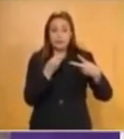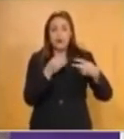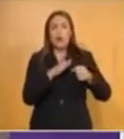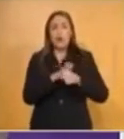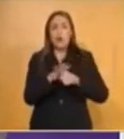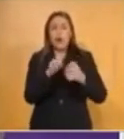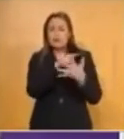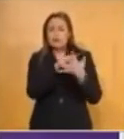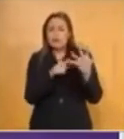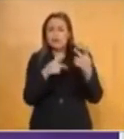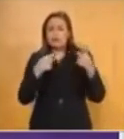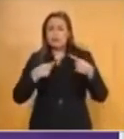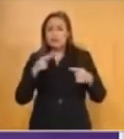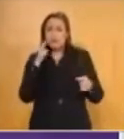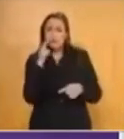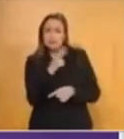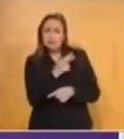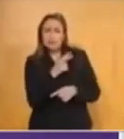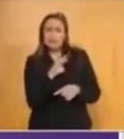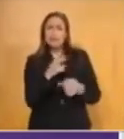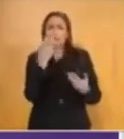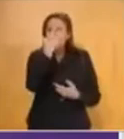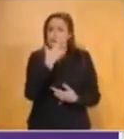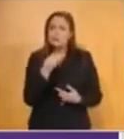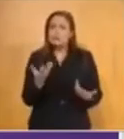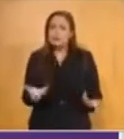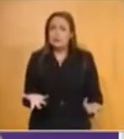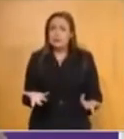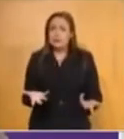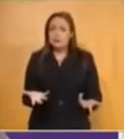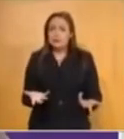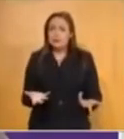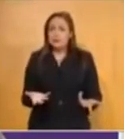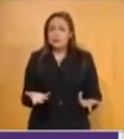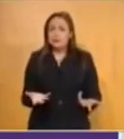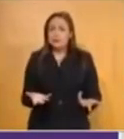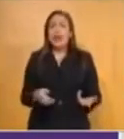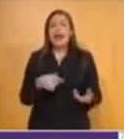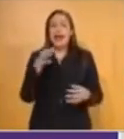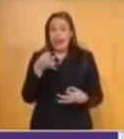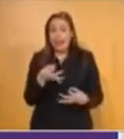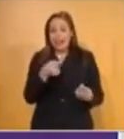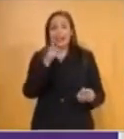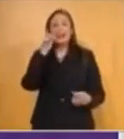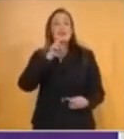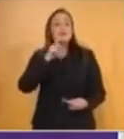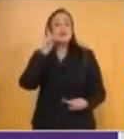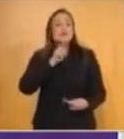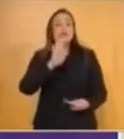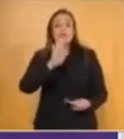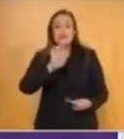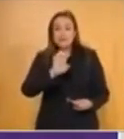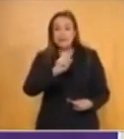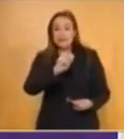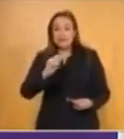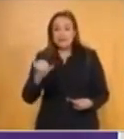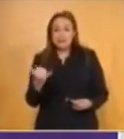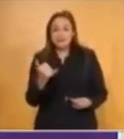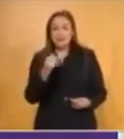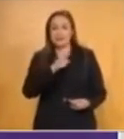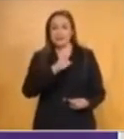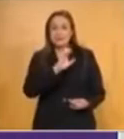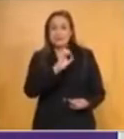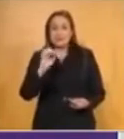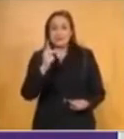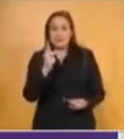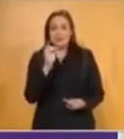you think we can say is pretty? That's right, Betty Boop, okay? Why can I know that Betty